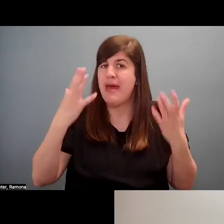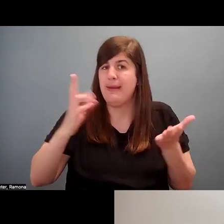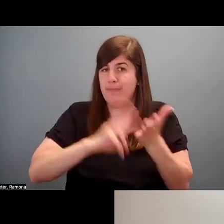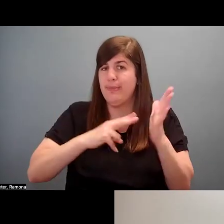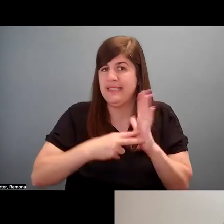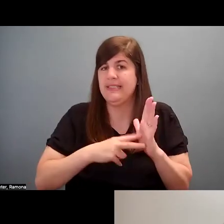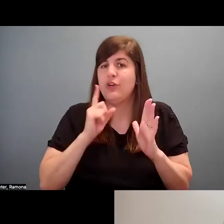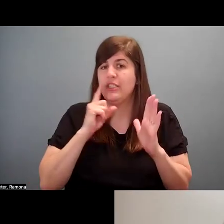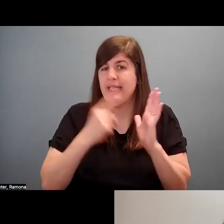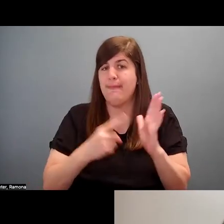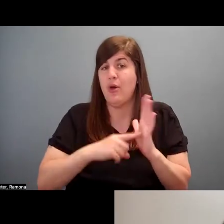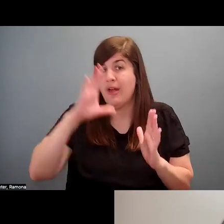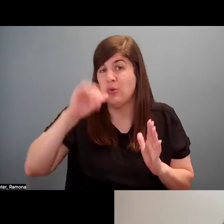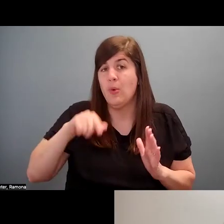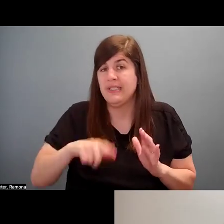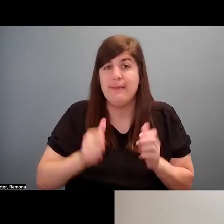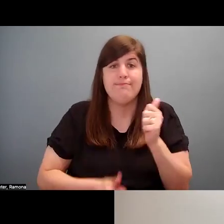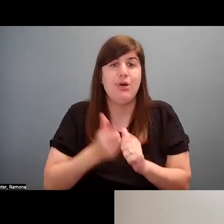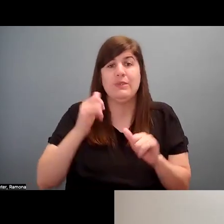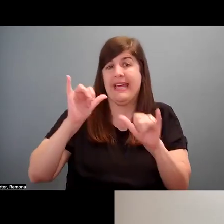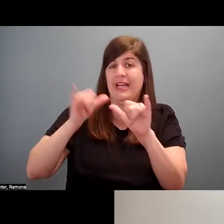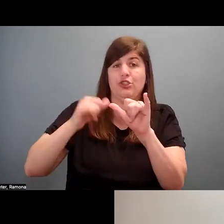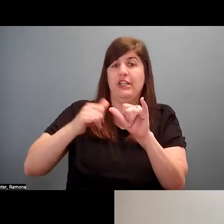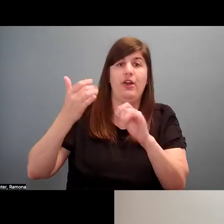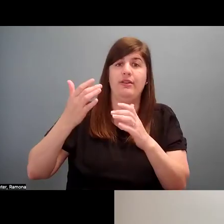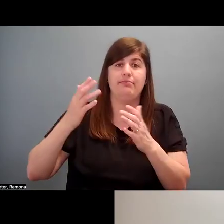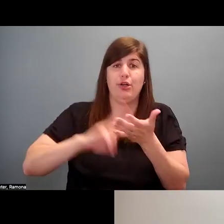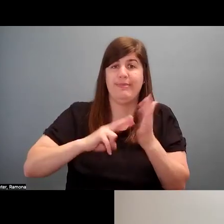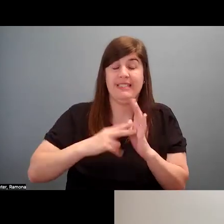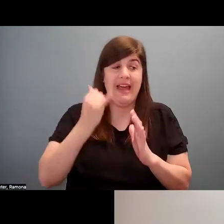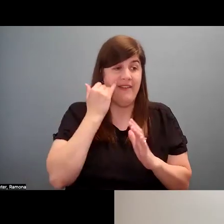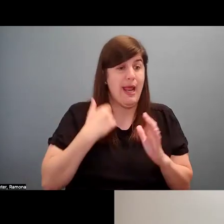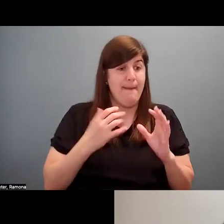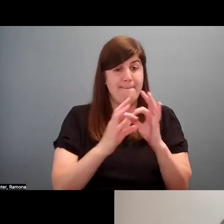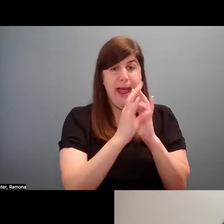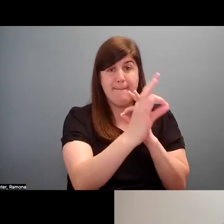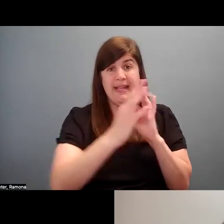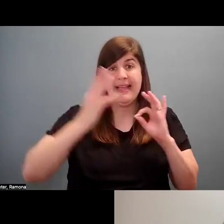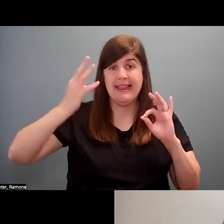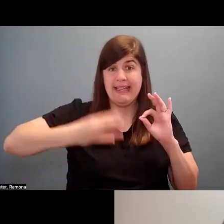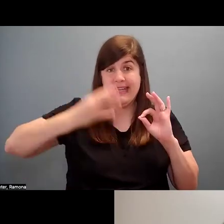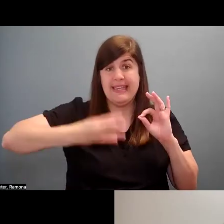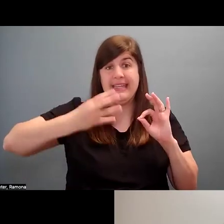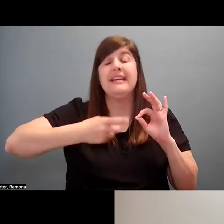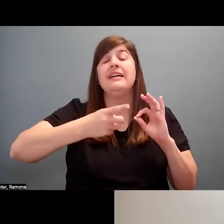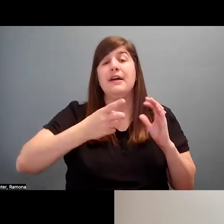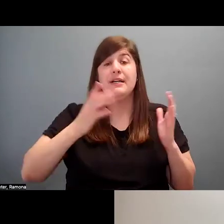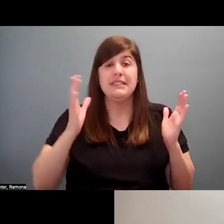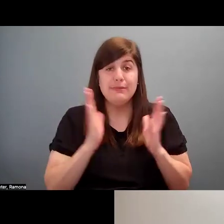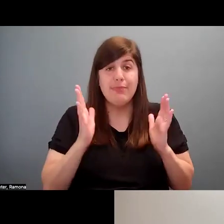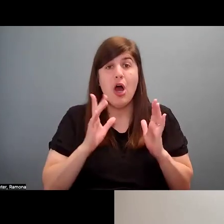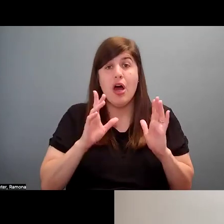example, and I know this is the most engineering purpose of all of them, I think, if you had a pipe that had a leak, maybe you can send a small shrimp